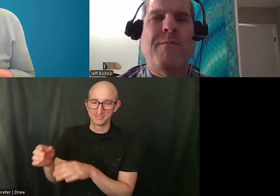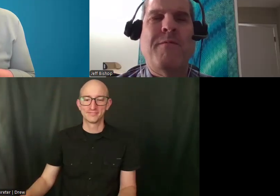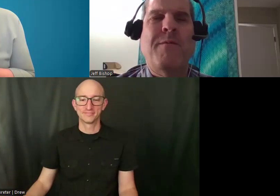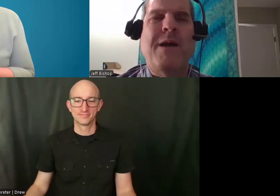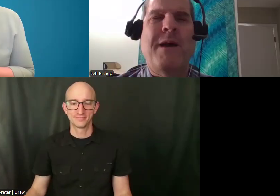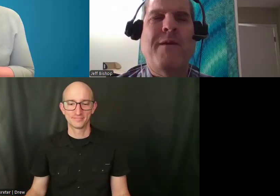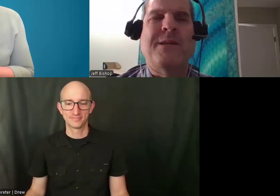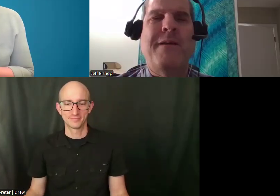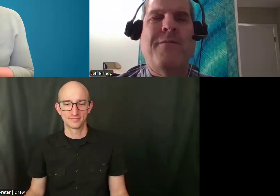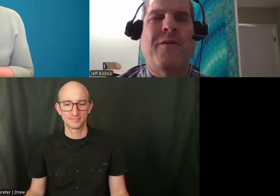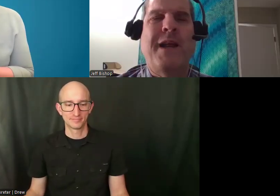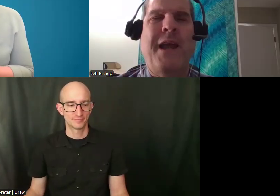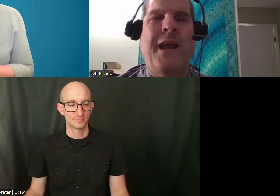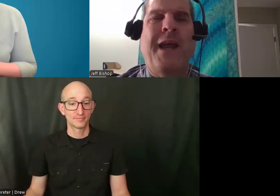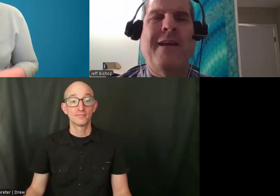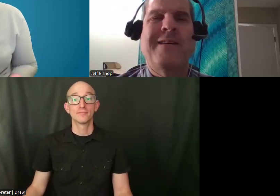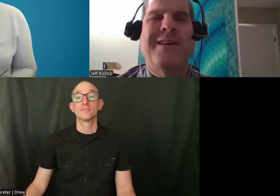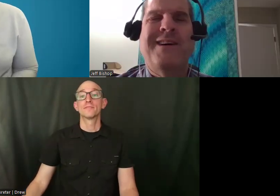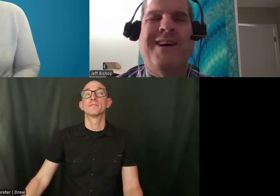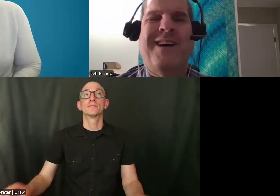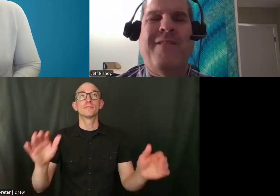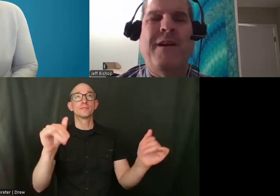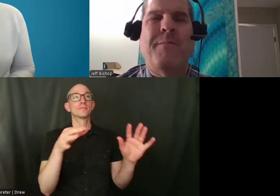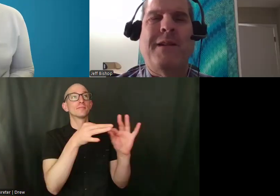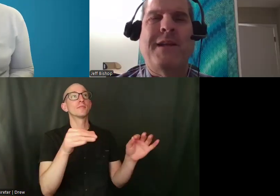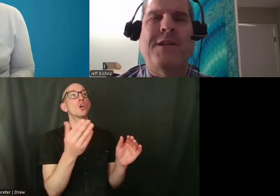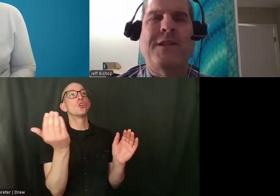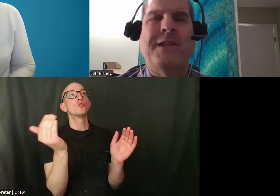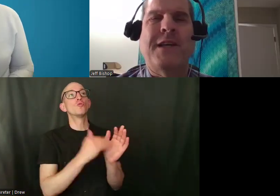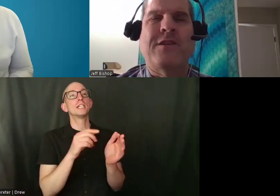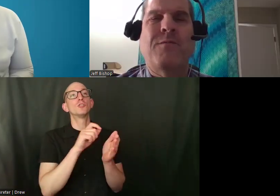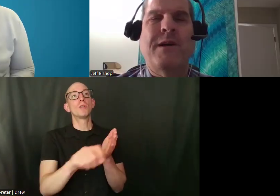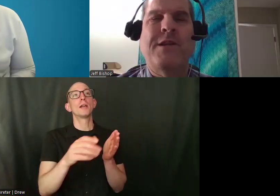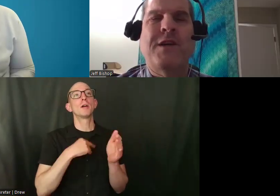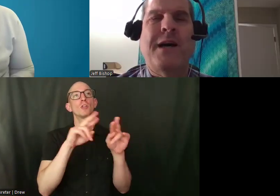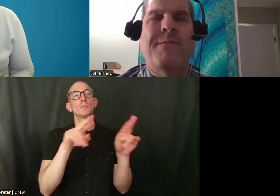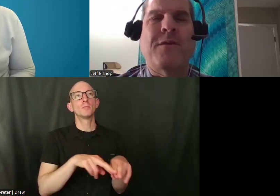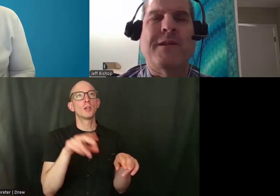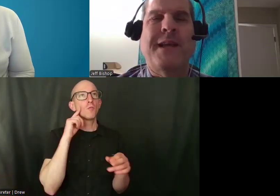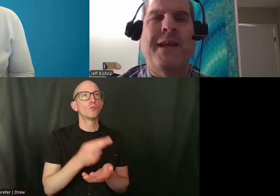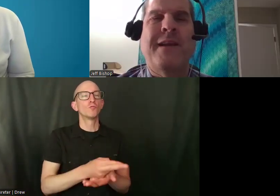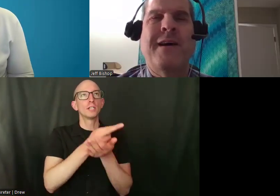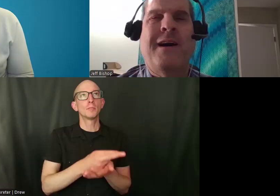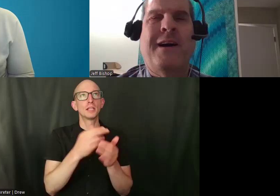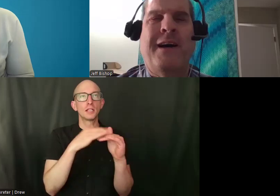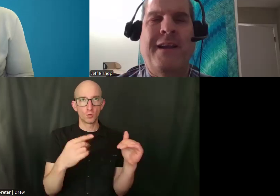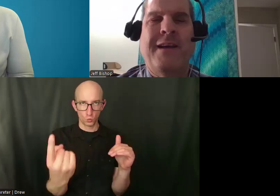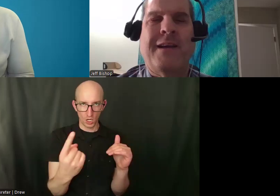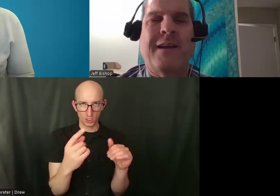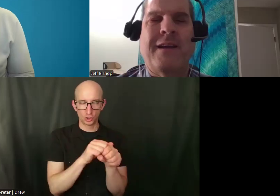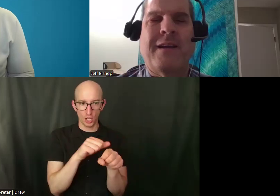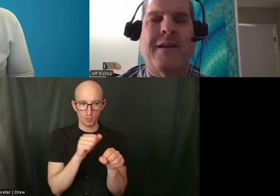Rewrite my resume for a rehabilitation technician 1 job, focusing in